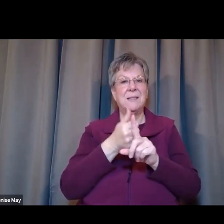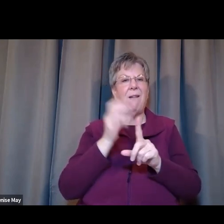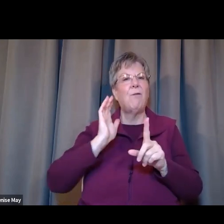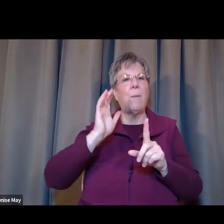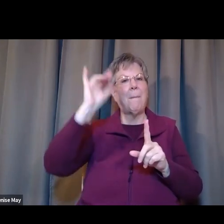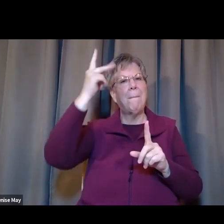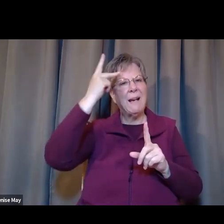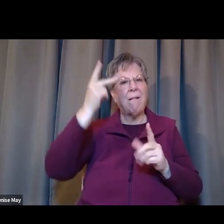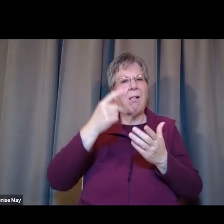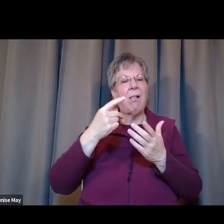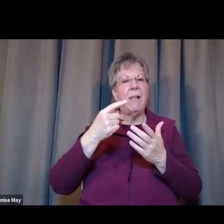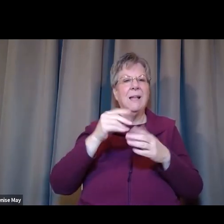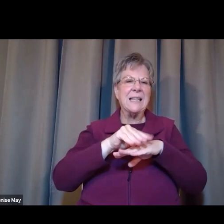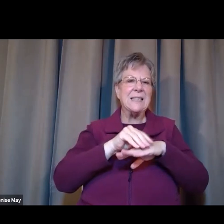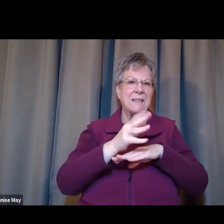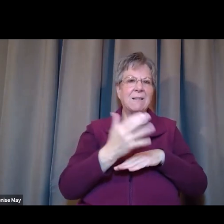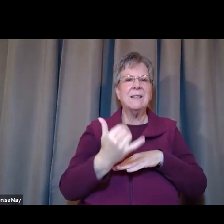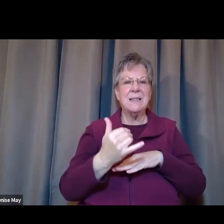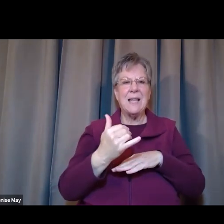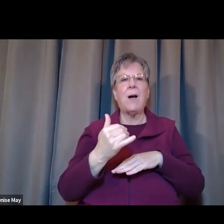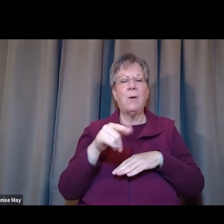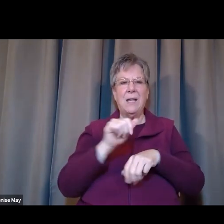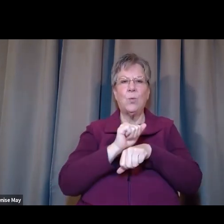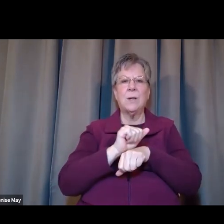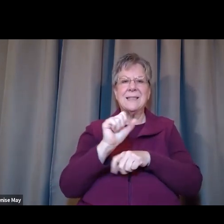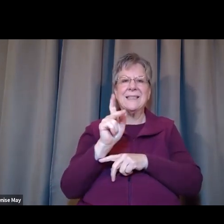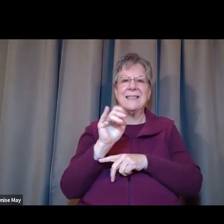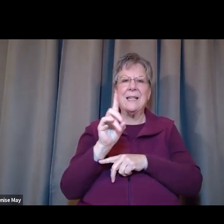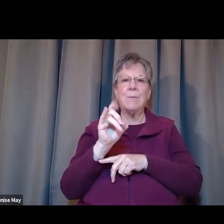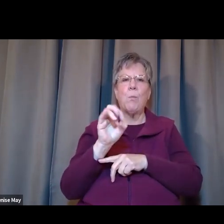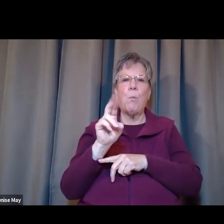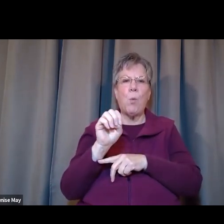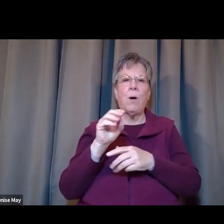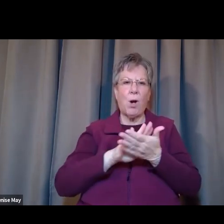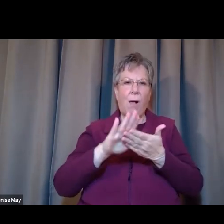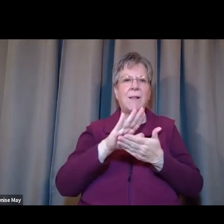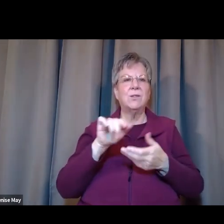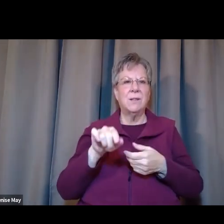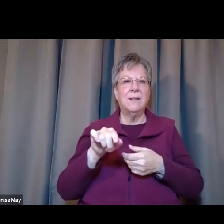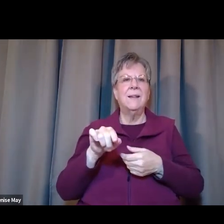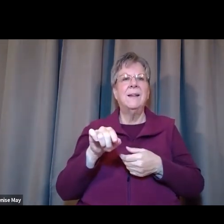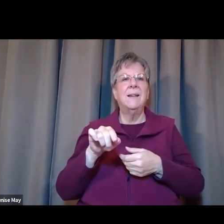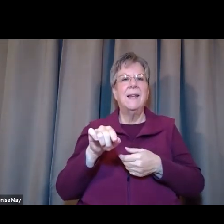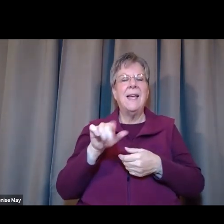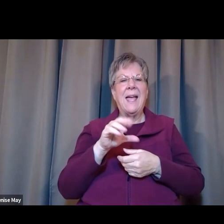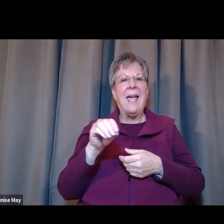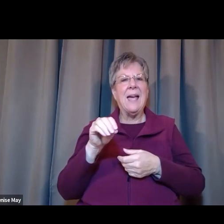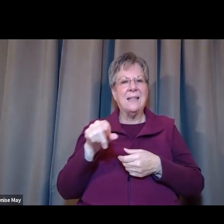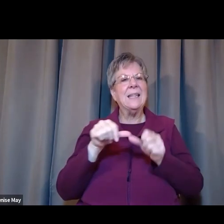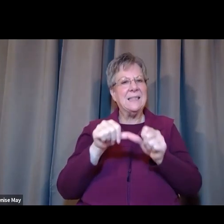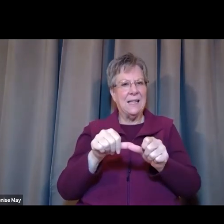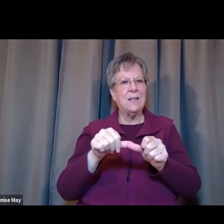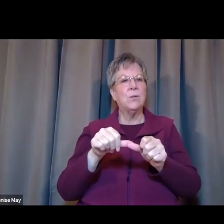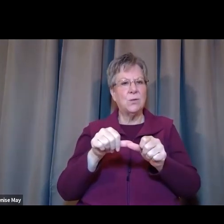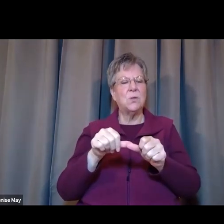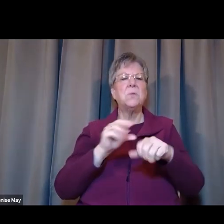now an associate professor of political science at Skidmore College, where he studies the effects of voting rules and voter registration, and continues to consult